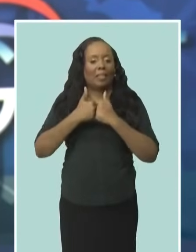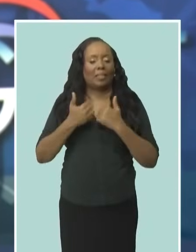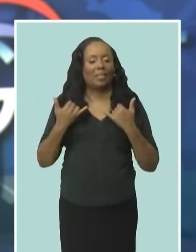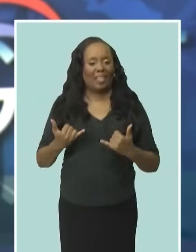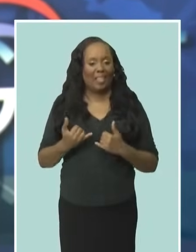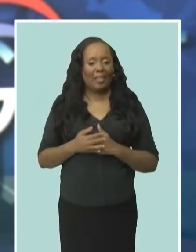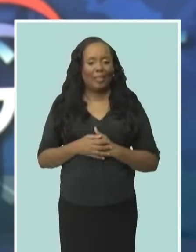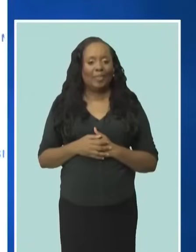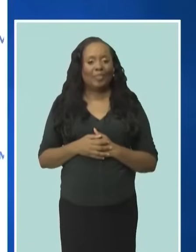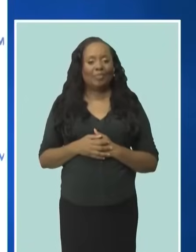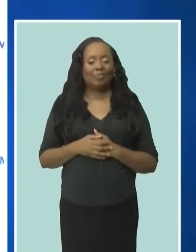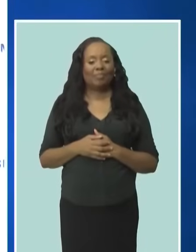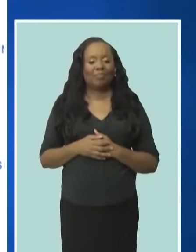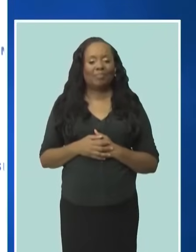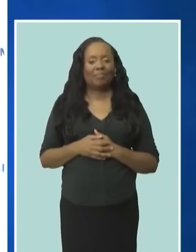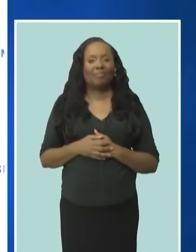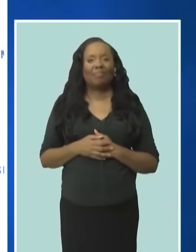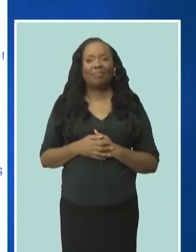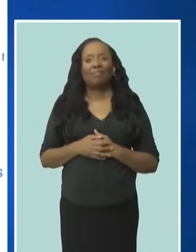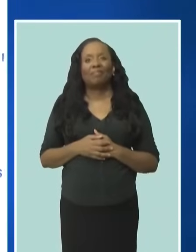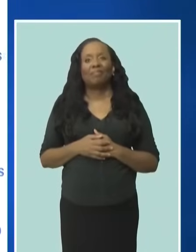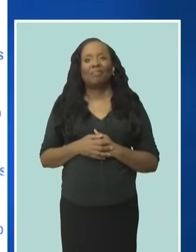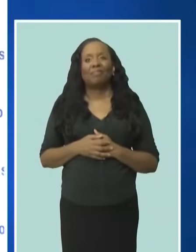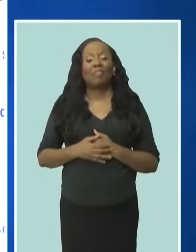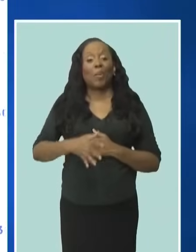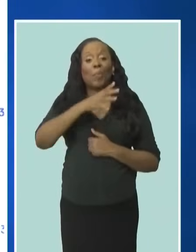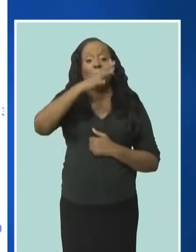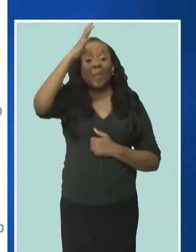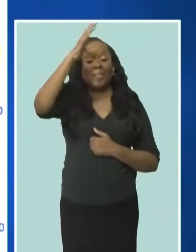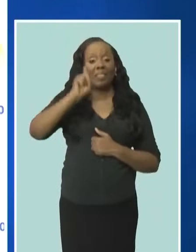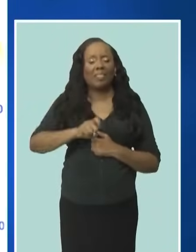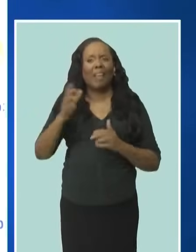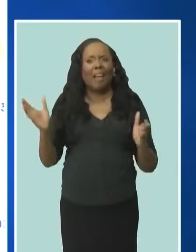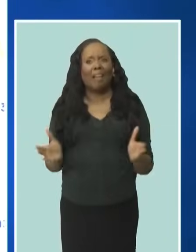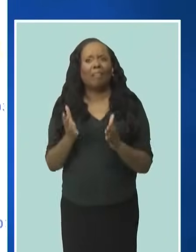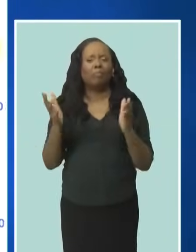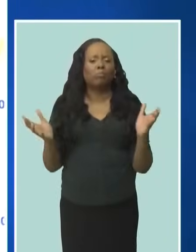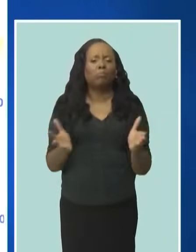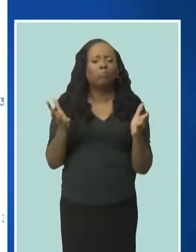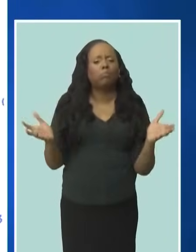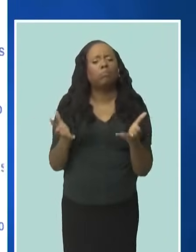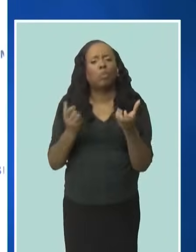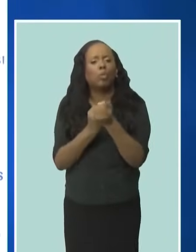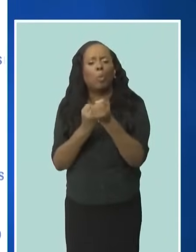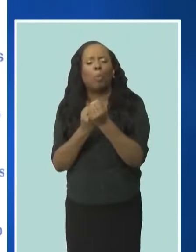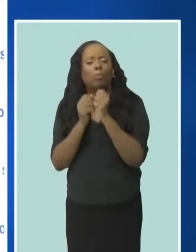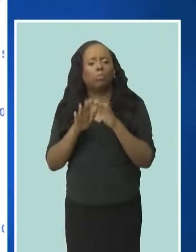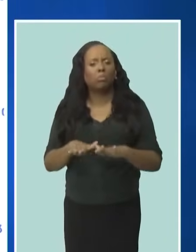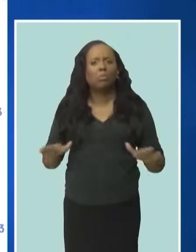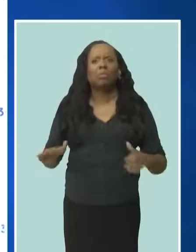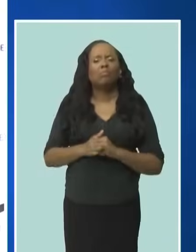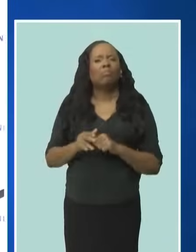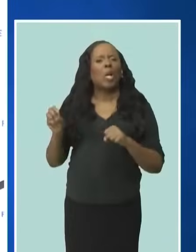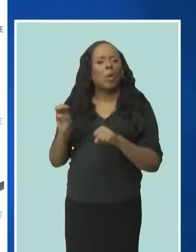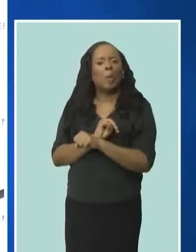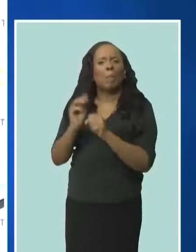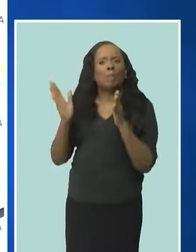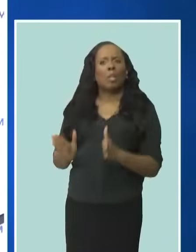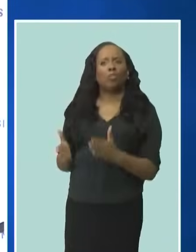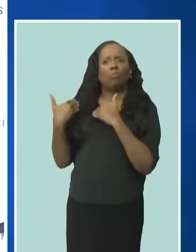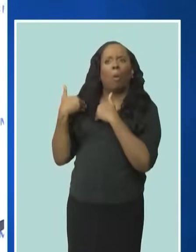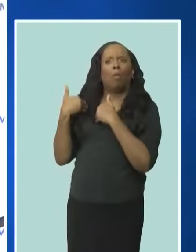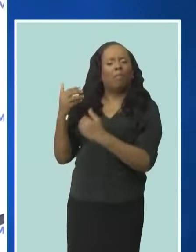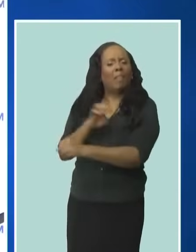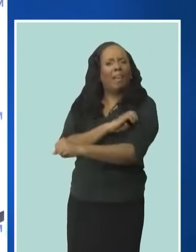more. Parents are being called on to encourage and support the endeavors of their children. It's coming from Minister of Energy and